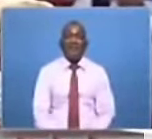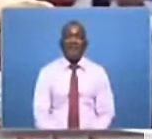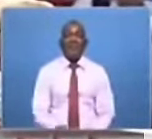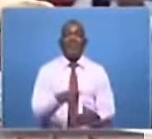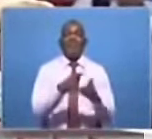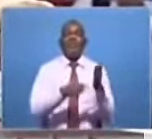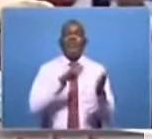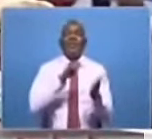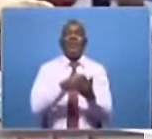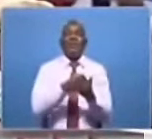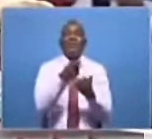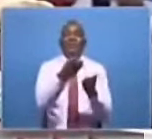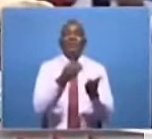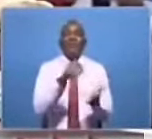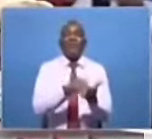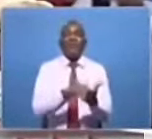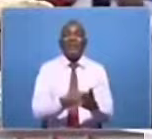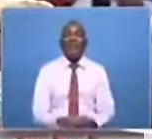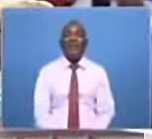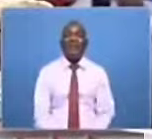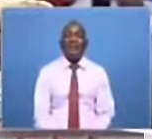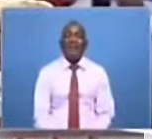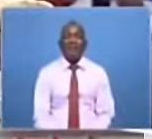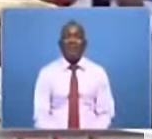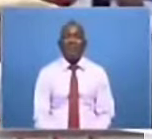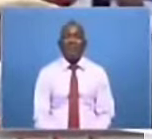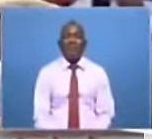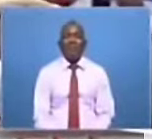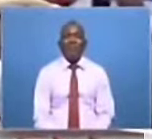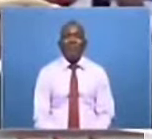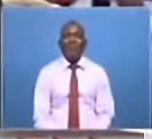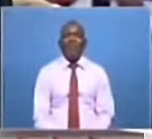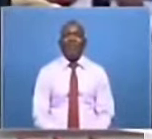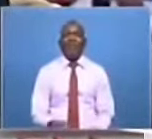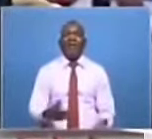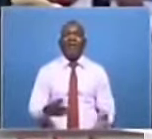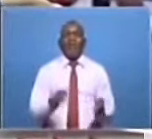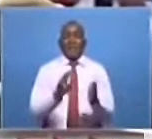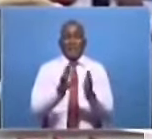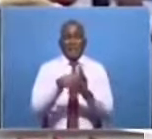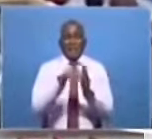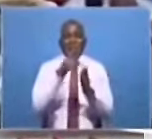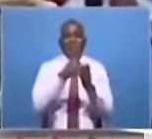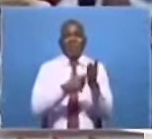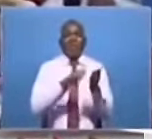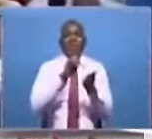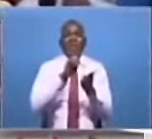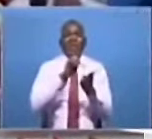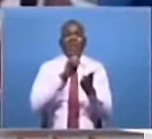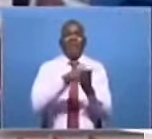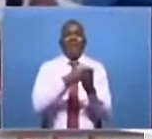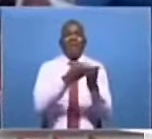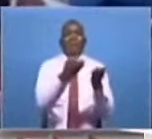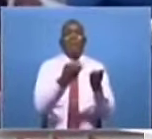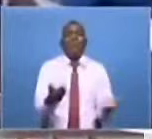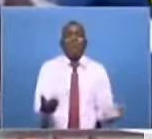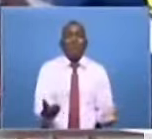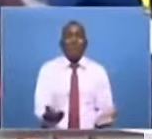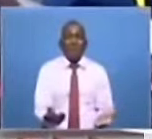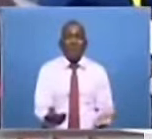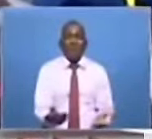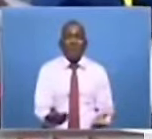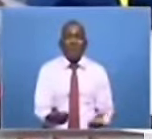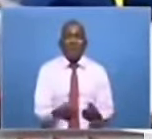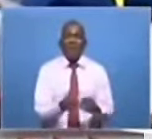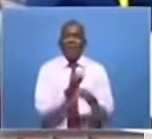on what evidence are your lordship? Order. Respectfully, then the question are, on what evidence are your lordships going to determine that matter of fact? My